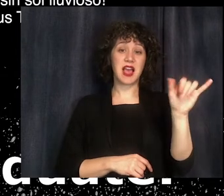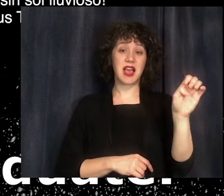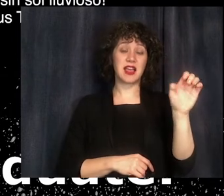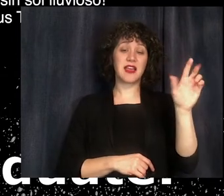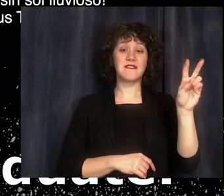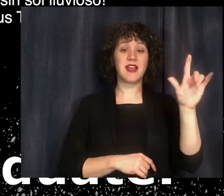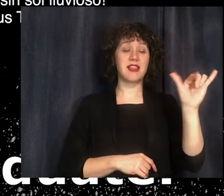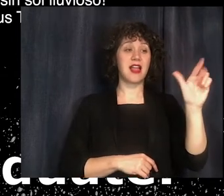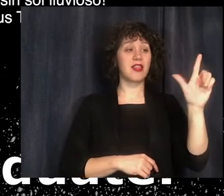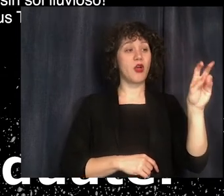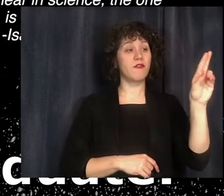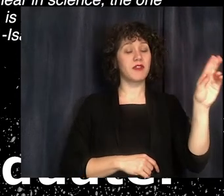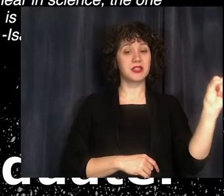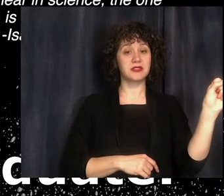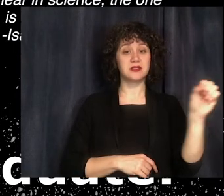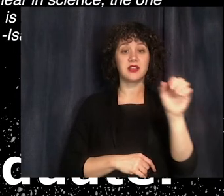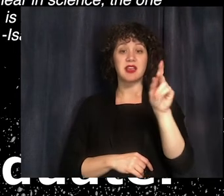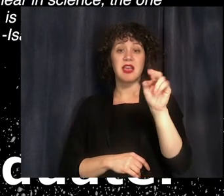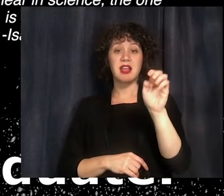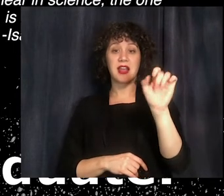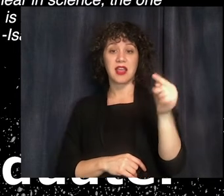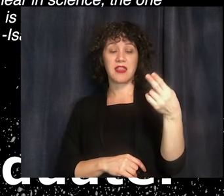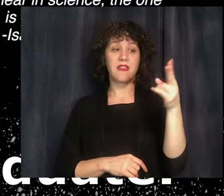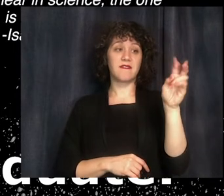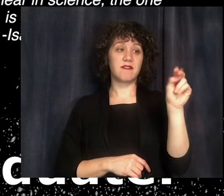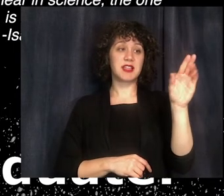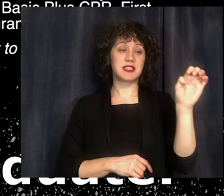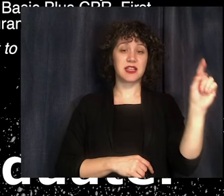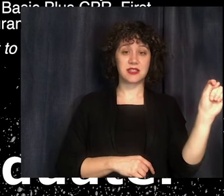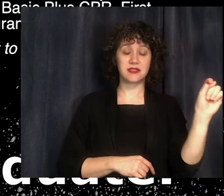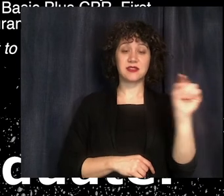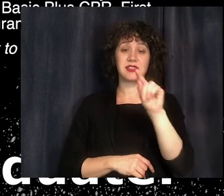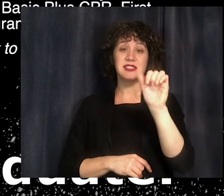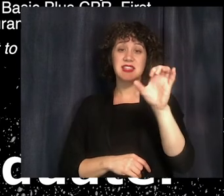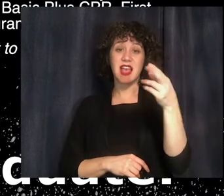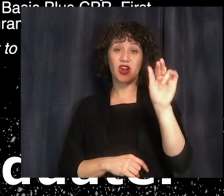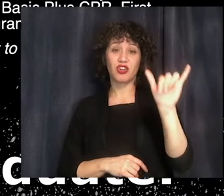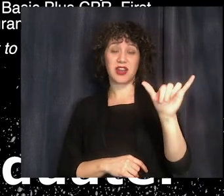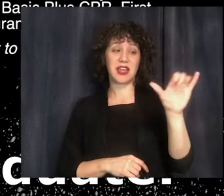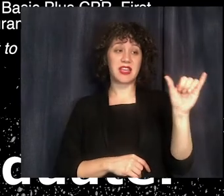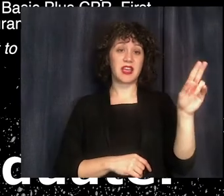Villalovis, Kenneth Vincent, Zachary Youngblood.